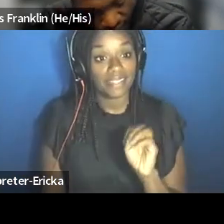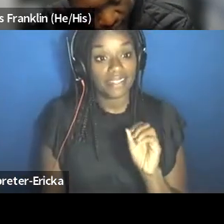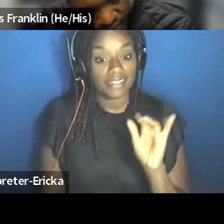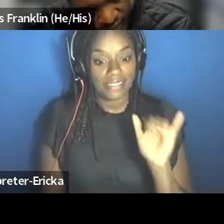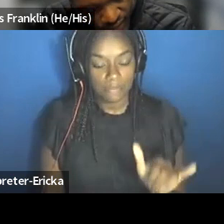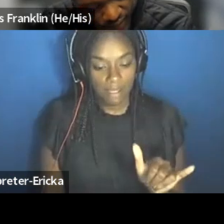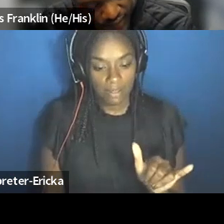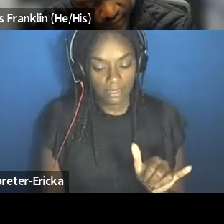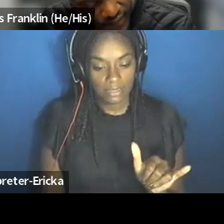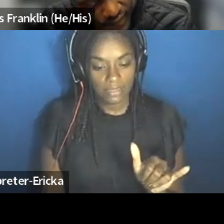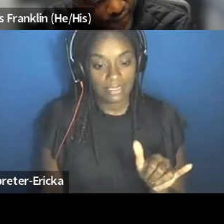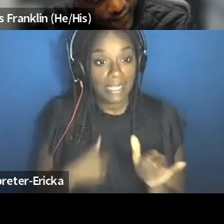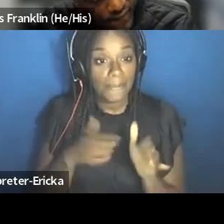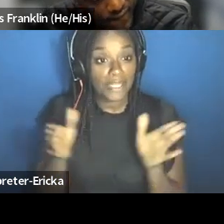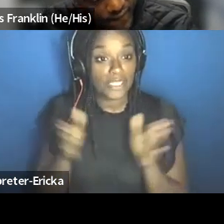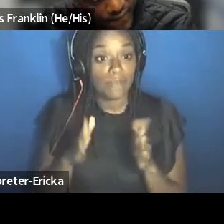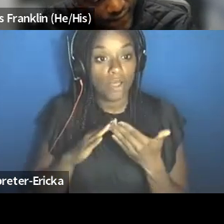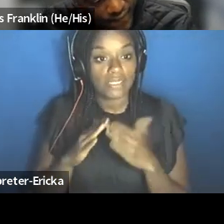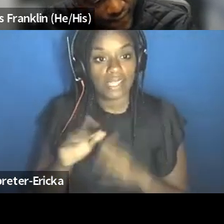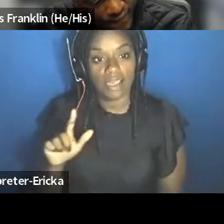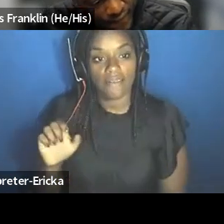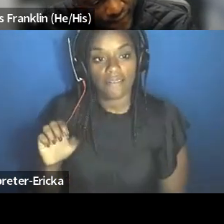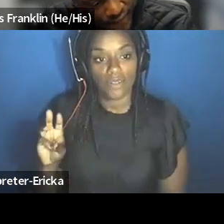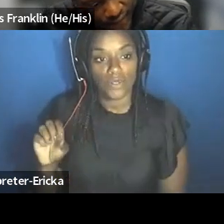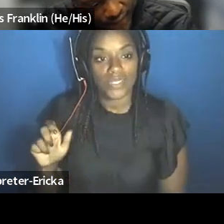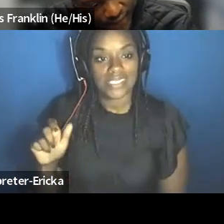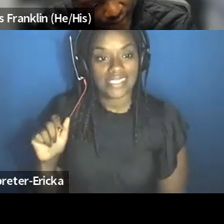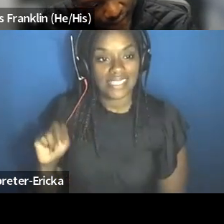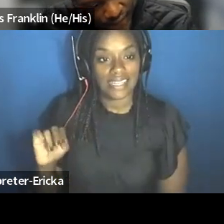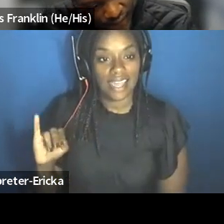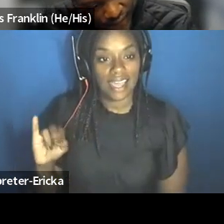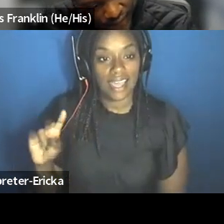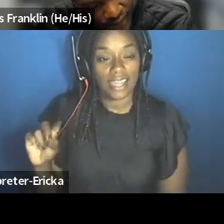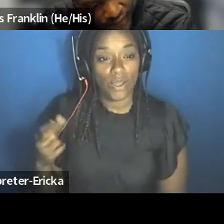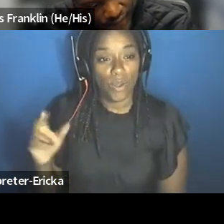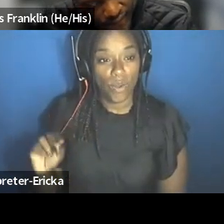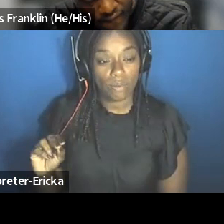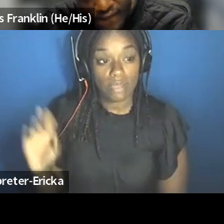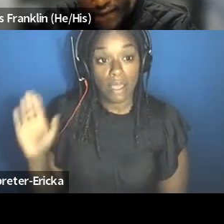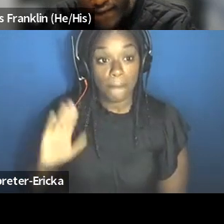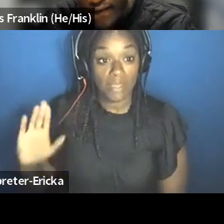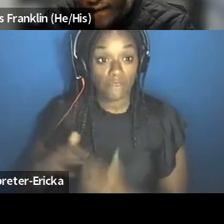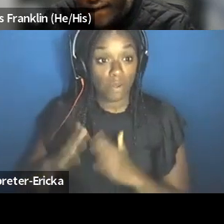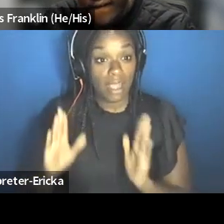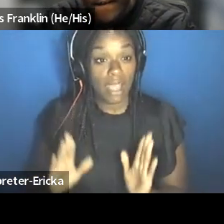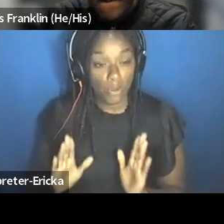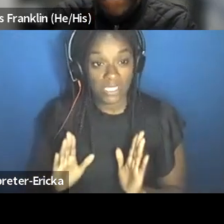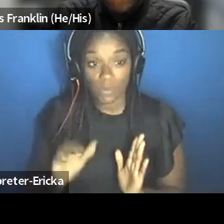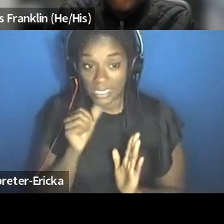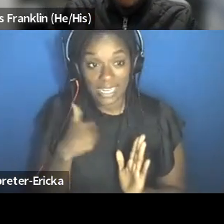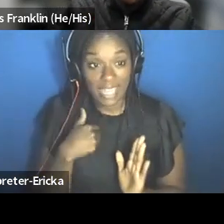the tiny town of Lewiston, Idaho. We didn't have any housing before COVID. Now we have